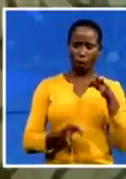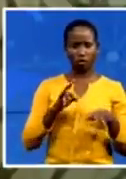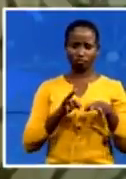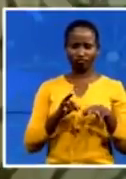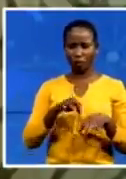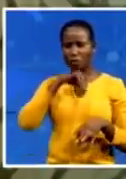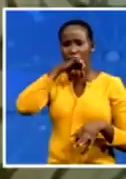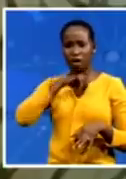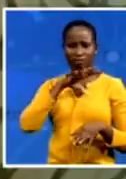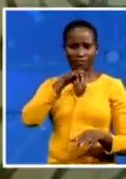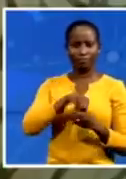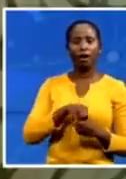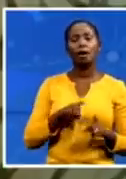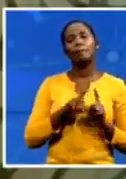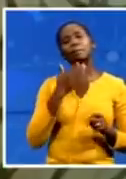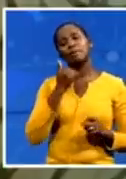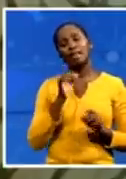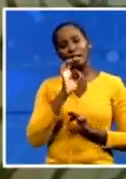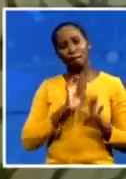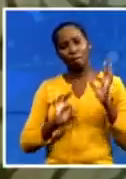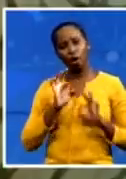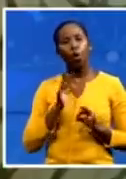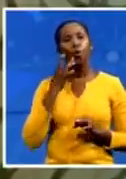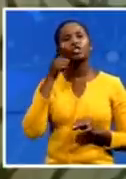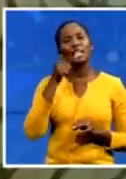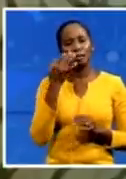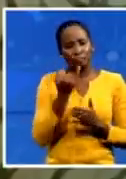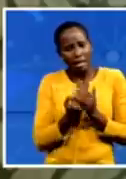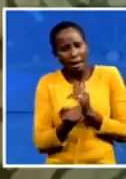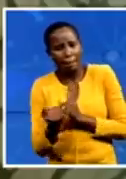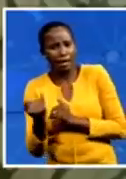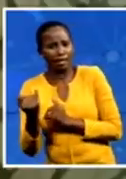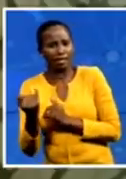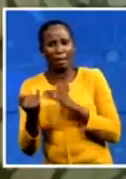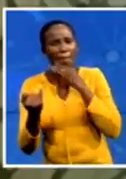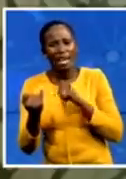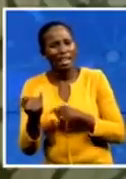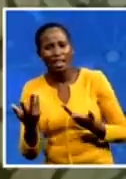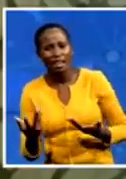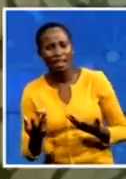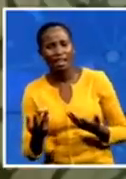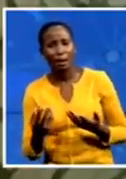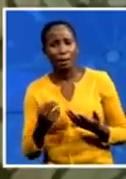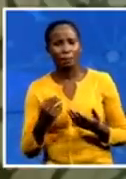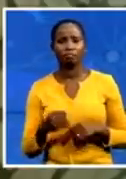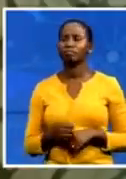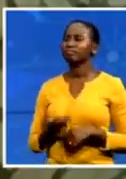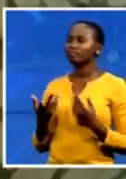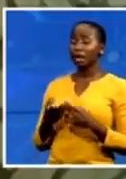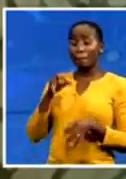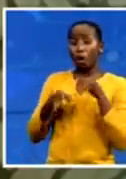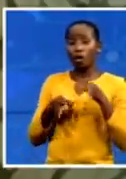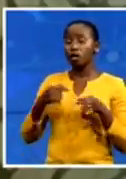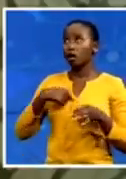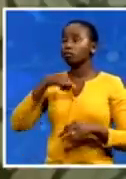about, becoming an independent candidate perhaps in the future? I mean, politics is in my blood, so I would never rule it out. But for now, I